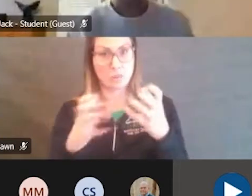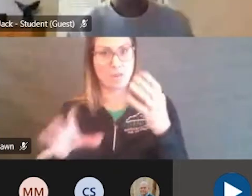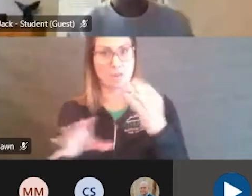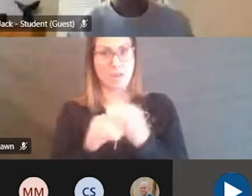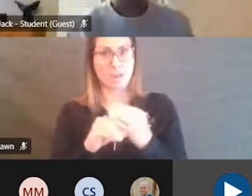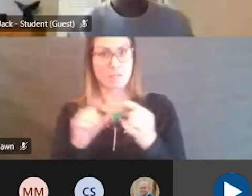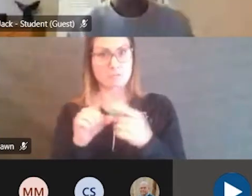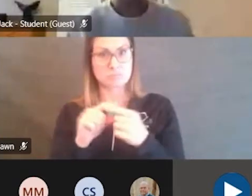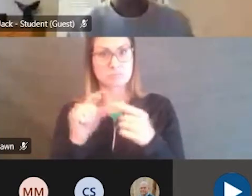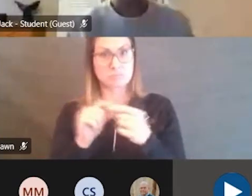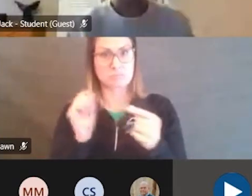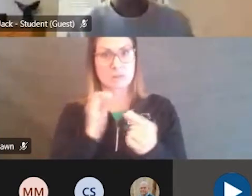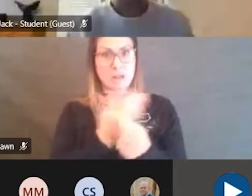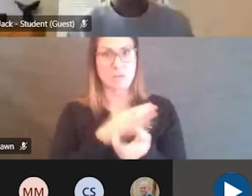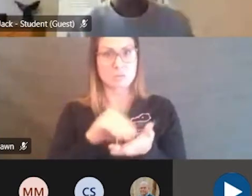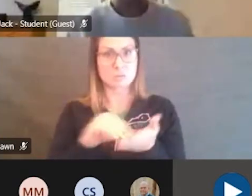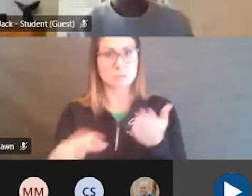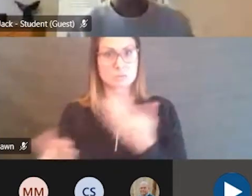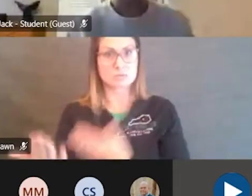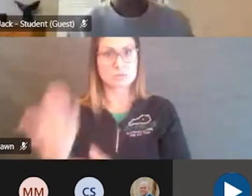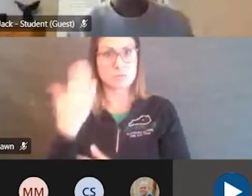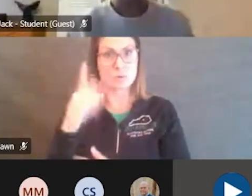with our students this morning.